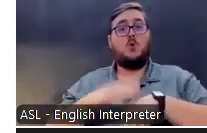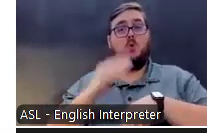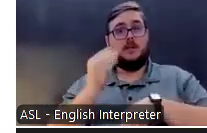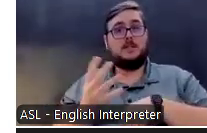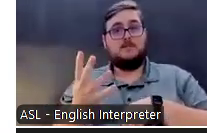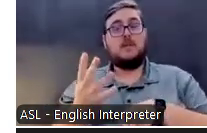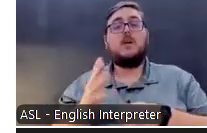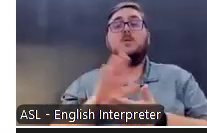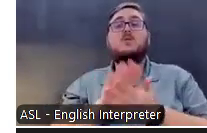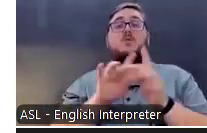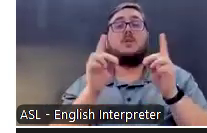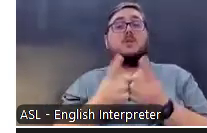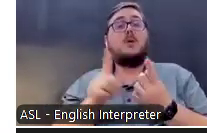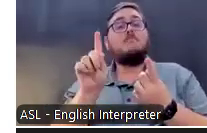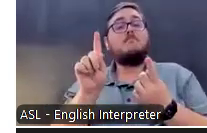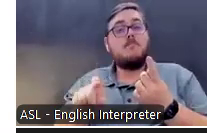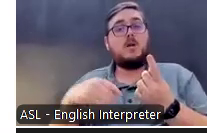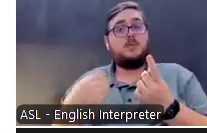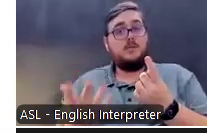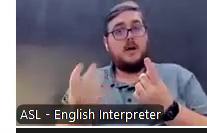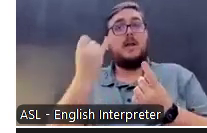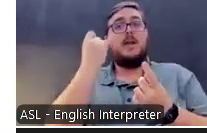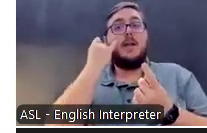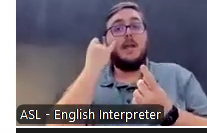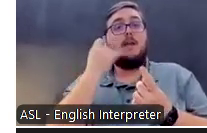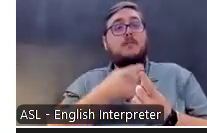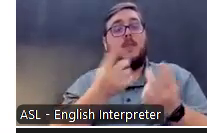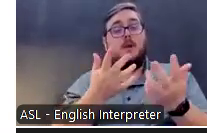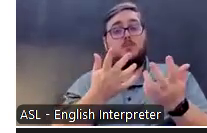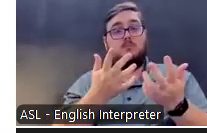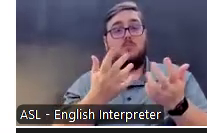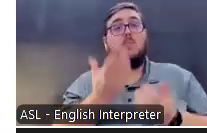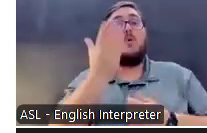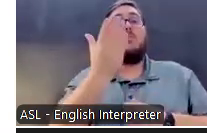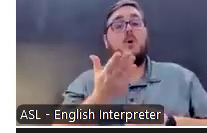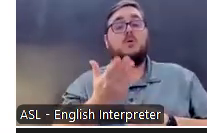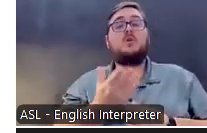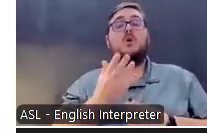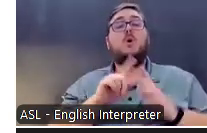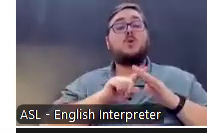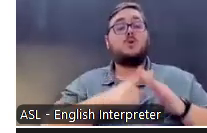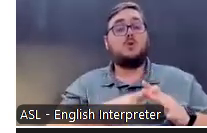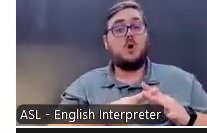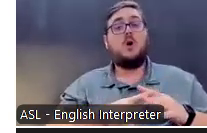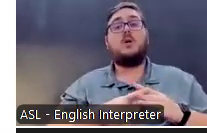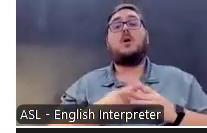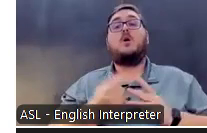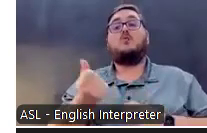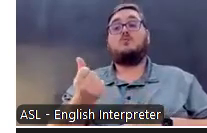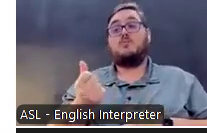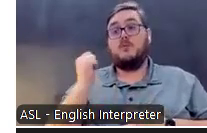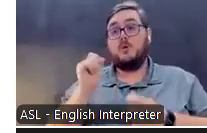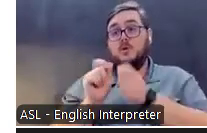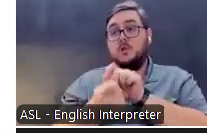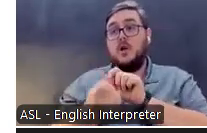proposes to initiate, change, or refuse to initiate or change the identification,